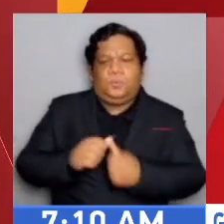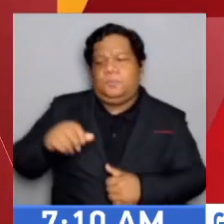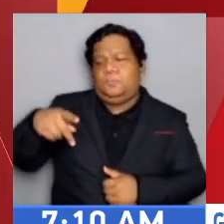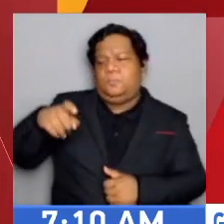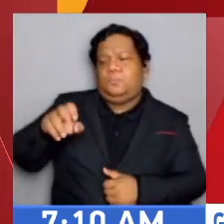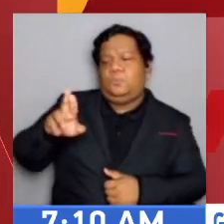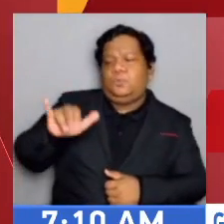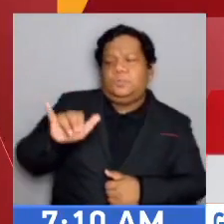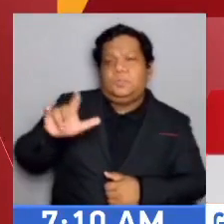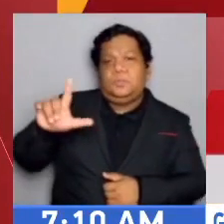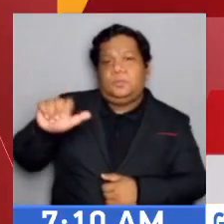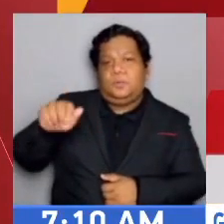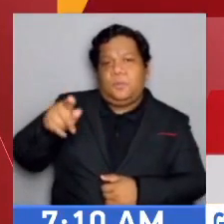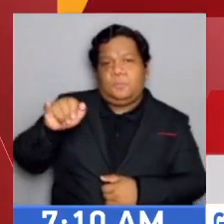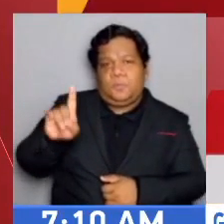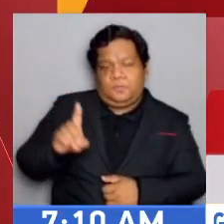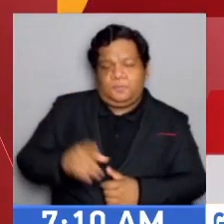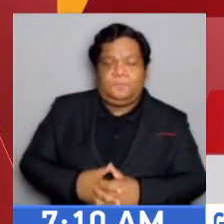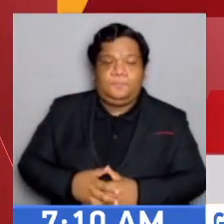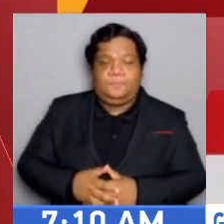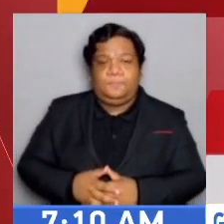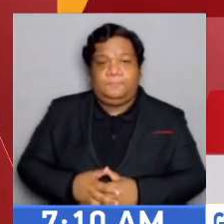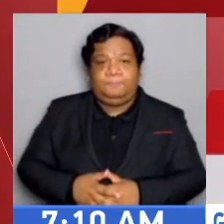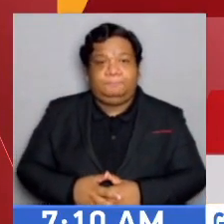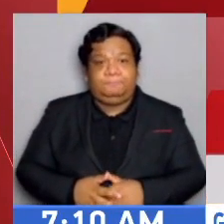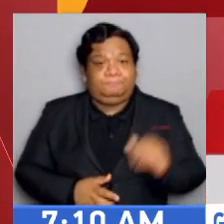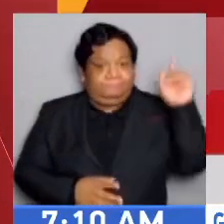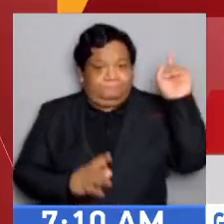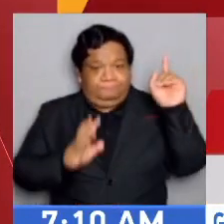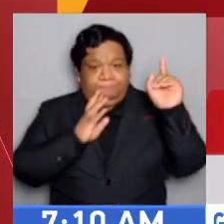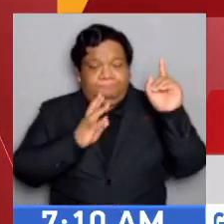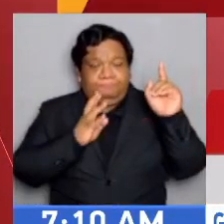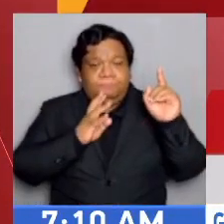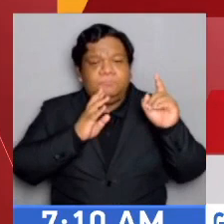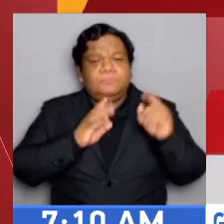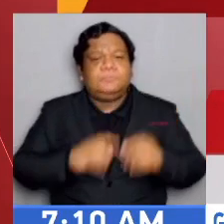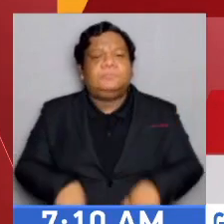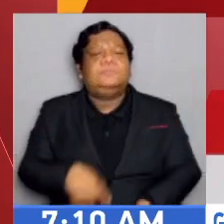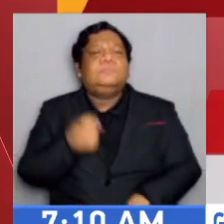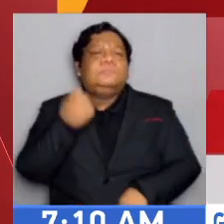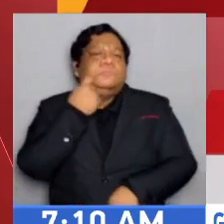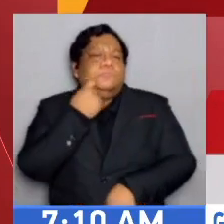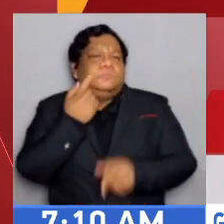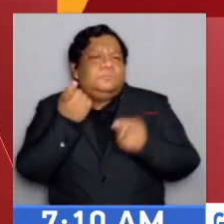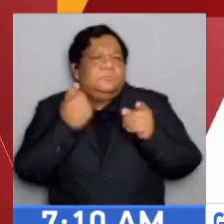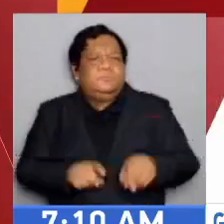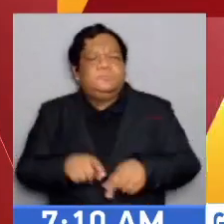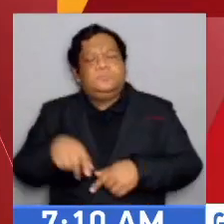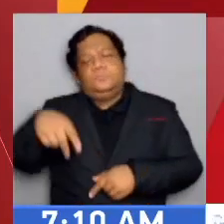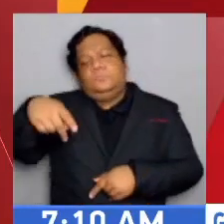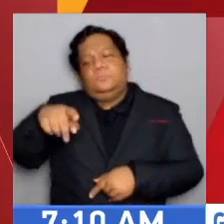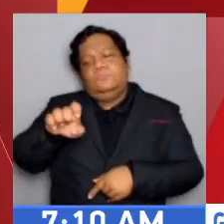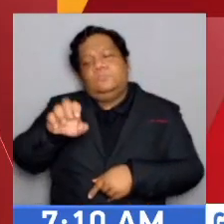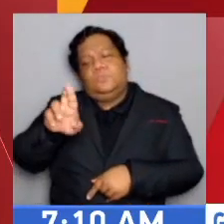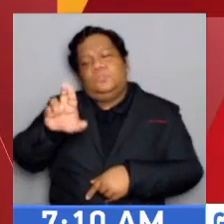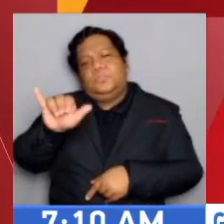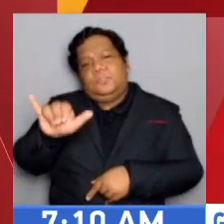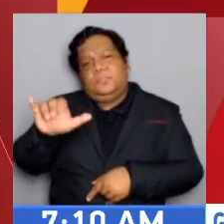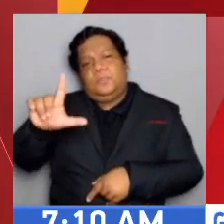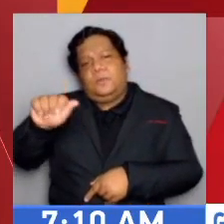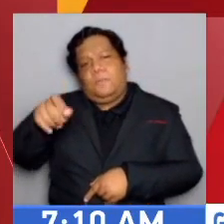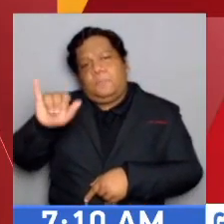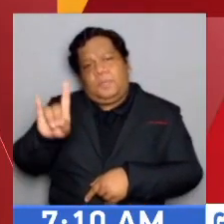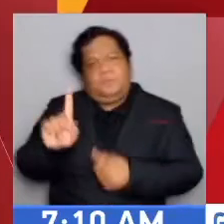In the recent case of journalist Percy Lapid, who was assassinated, we were able to take resolute and